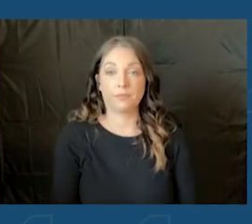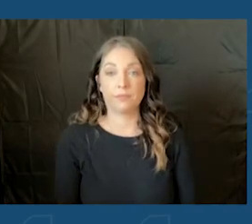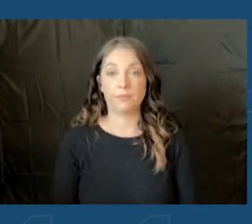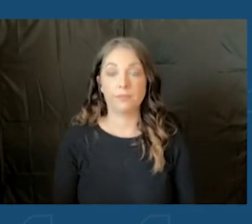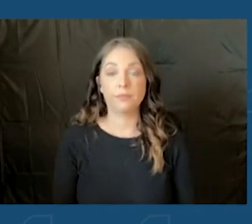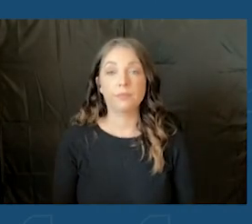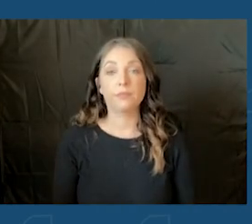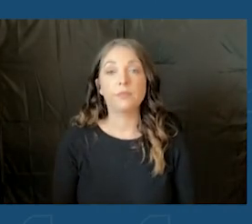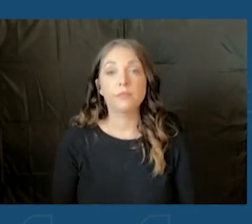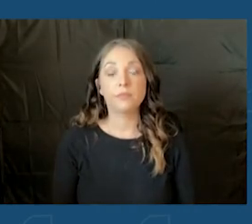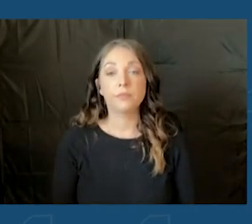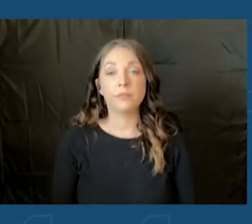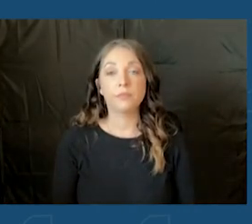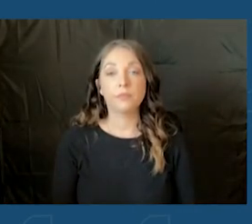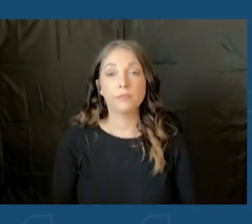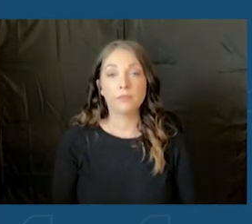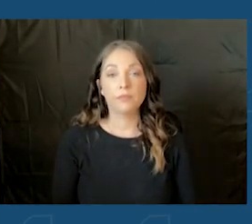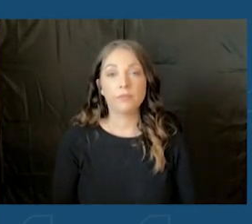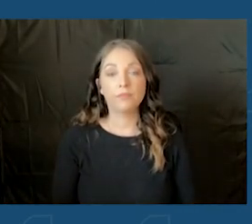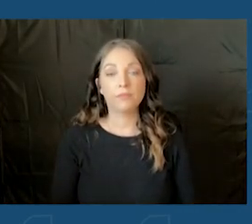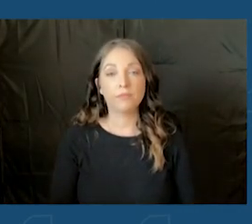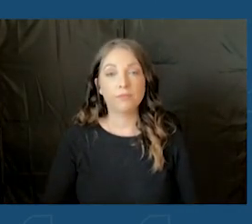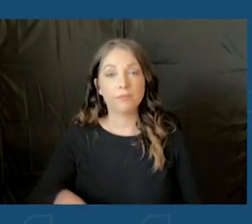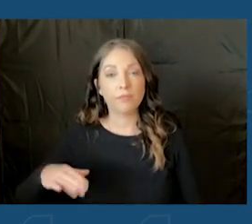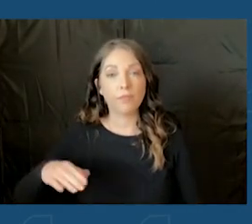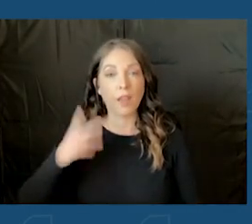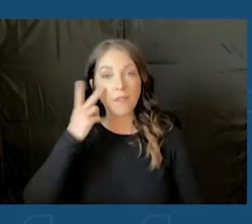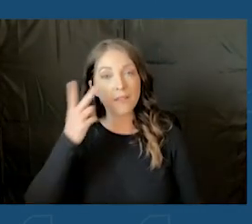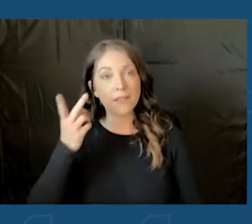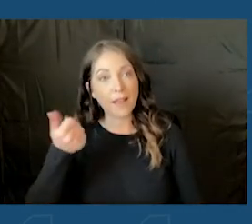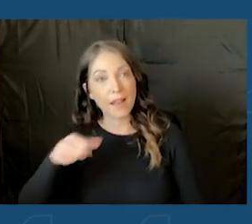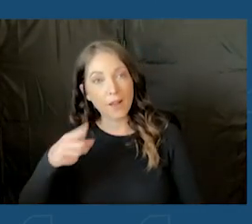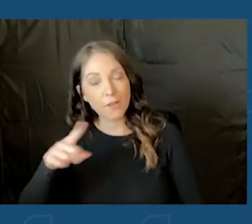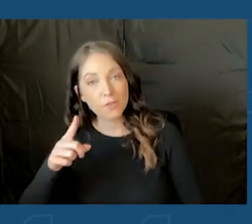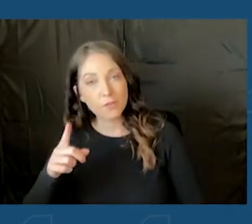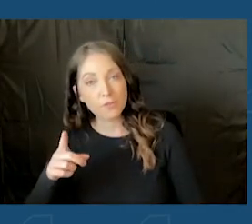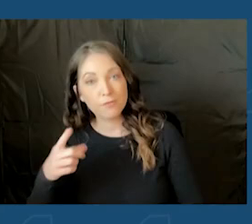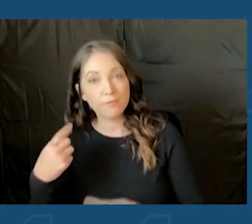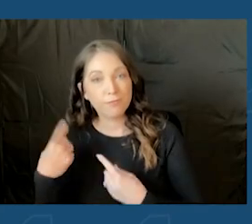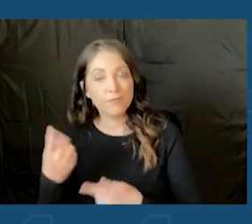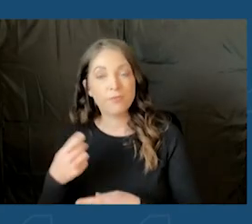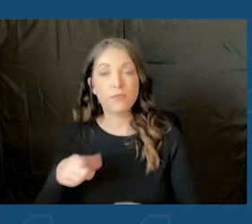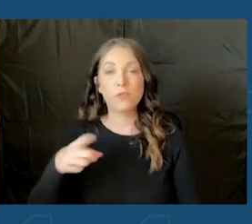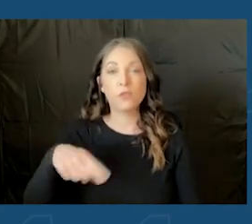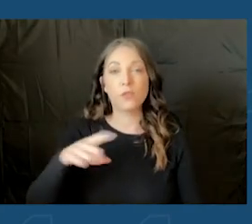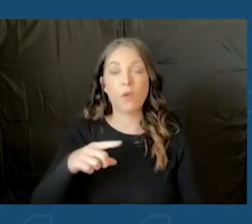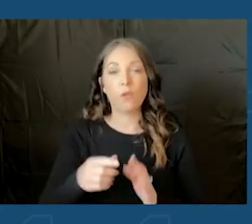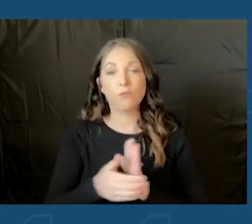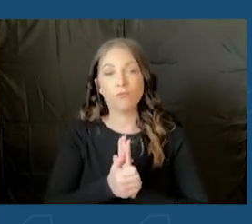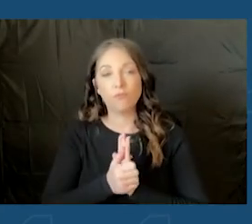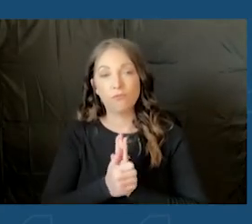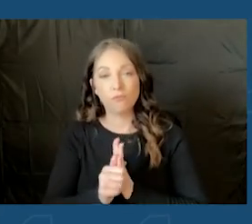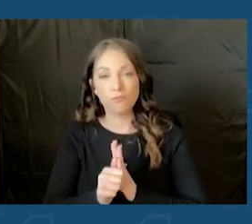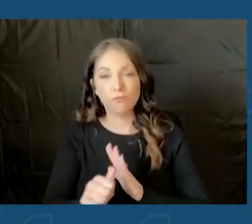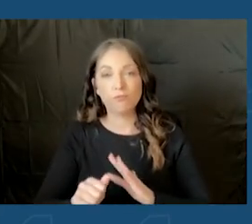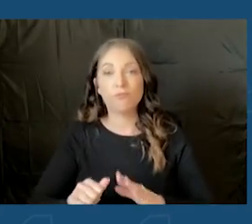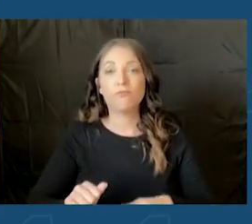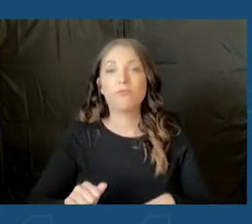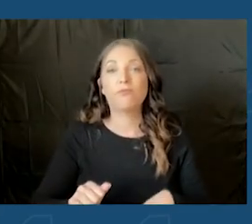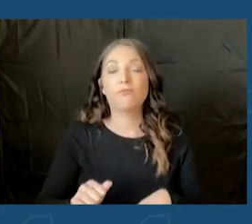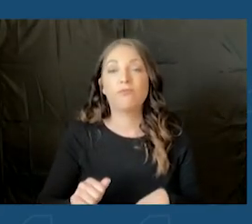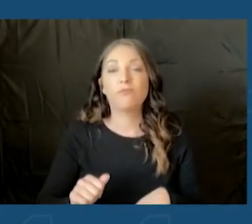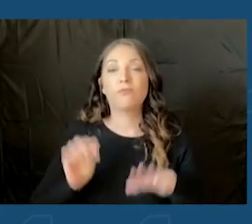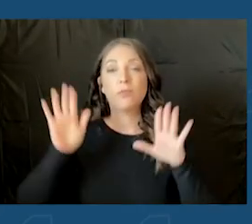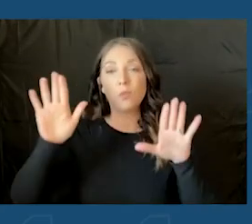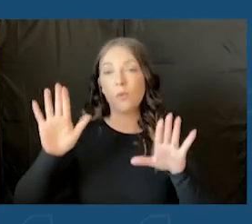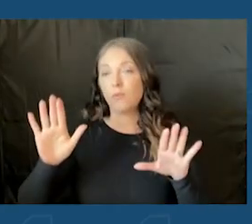I've seen any of you since the LCA show. You're all so talented, so brilliant. It was wonderful. Great to be back